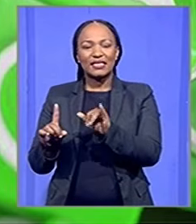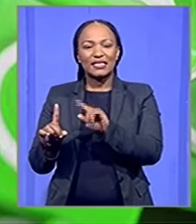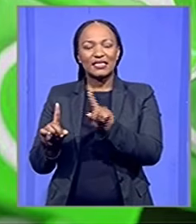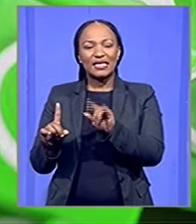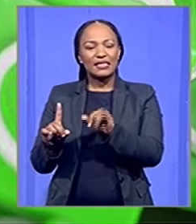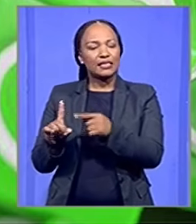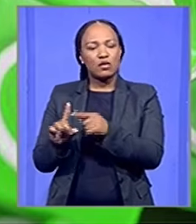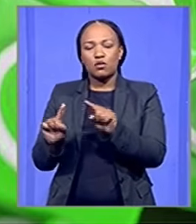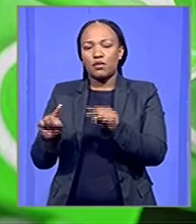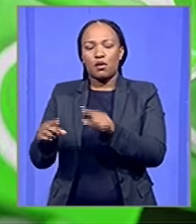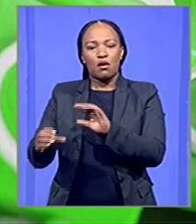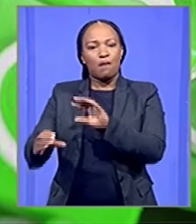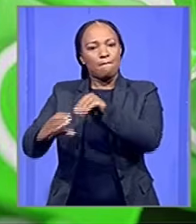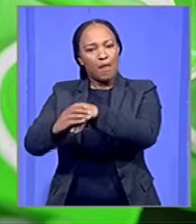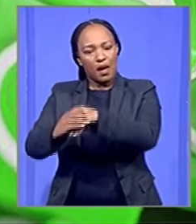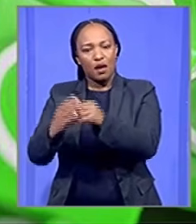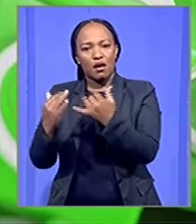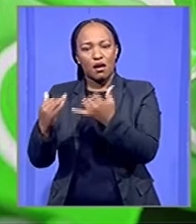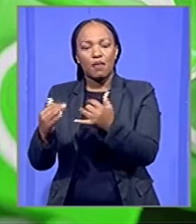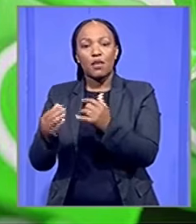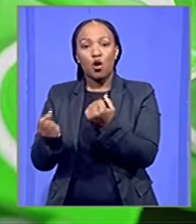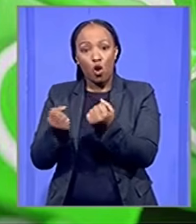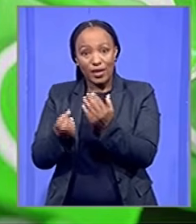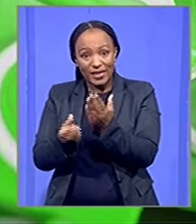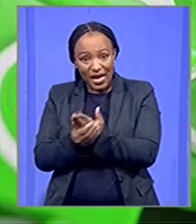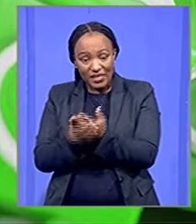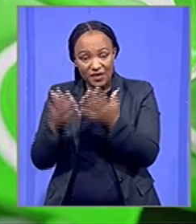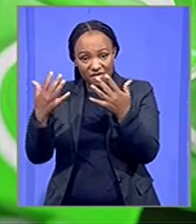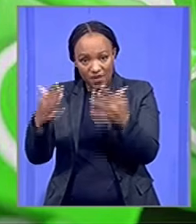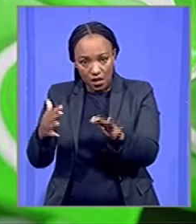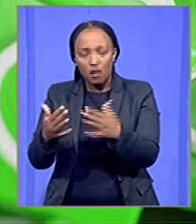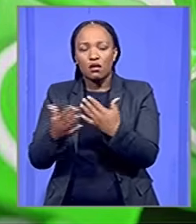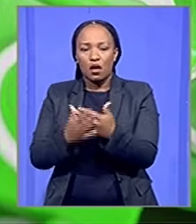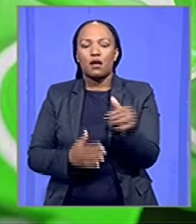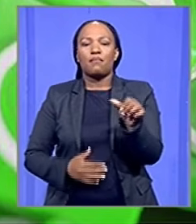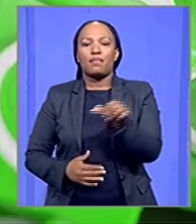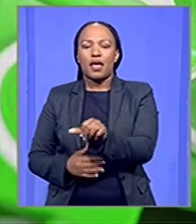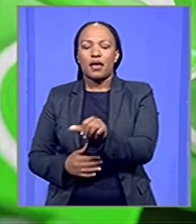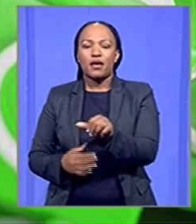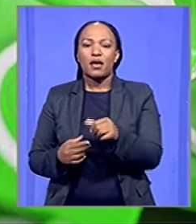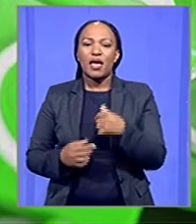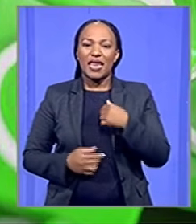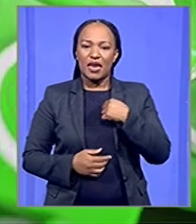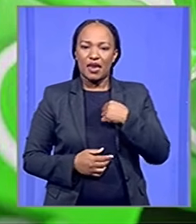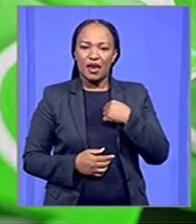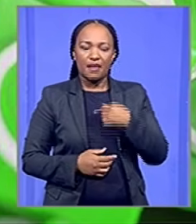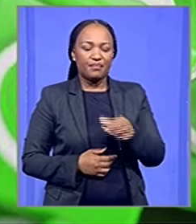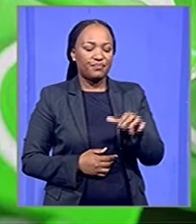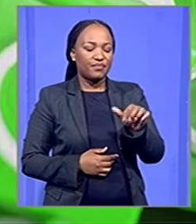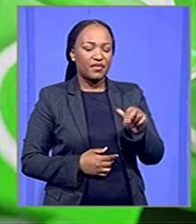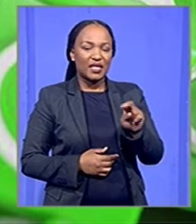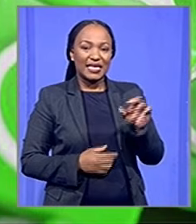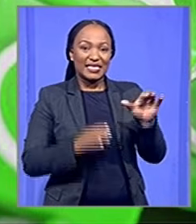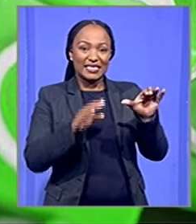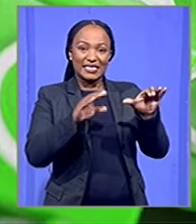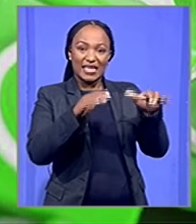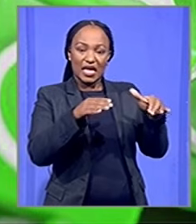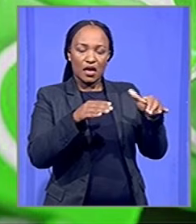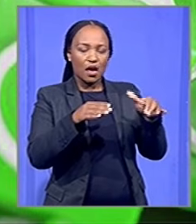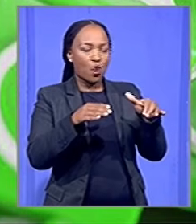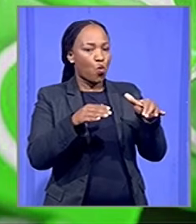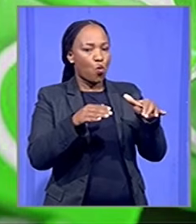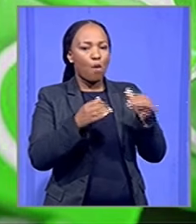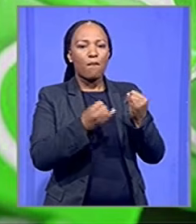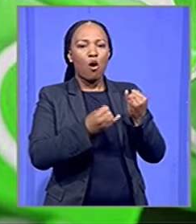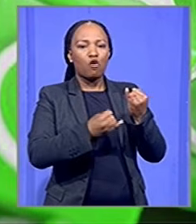parliament go nna na le kgetsi a di kgetsi tsa gagwe di hele pele. Go ya ka nna ke bona lekoko la ANC le dirile phosho e tonna go ka